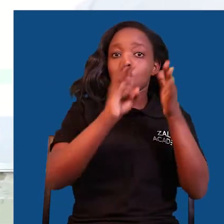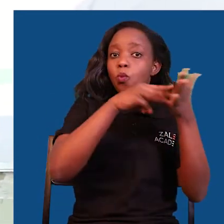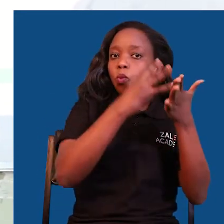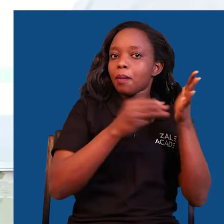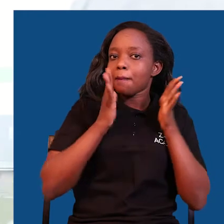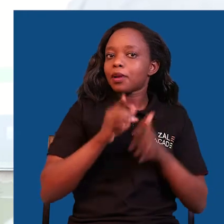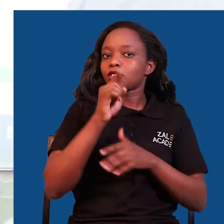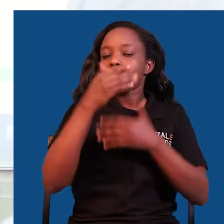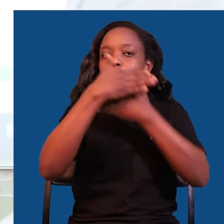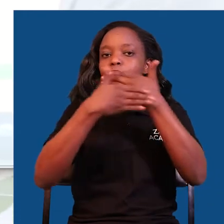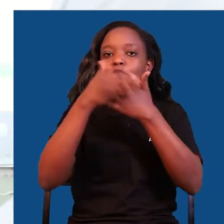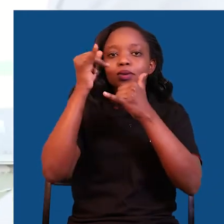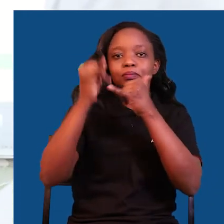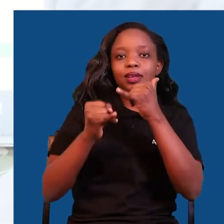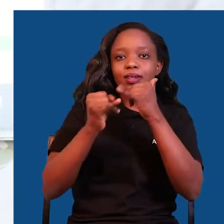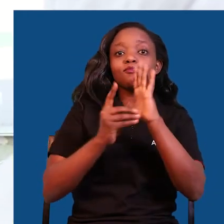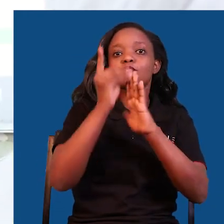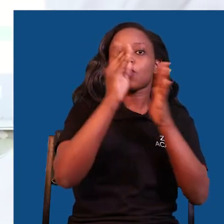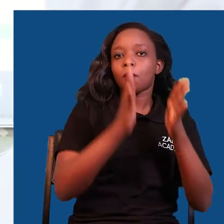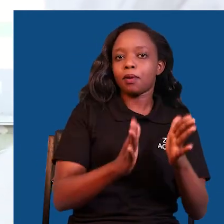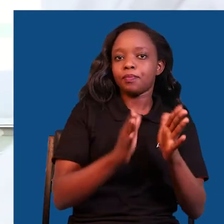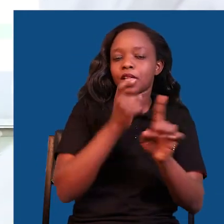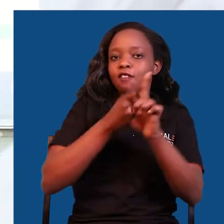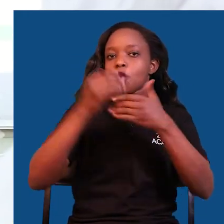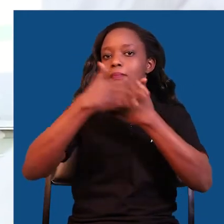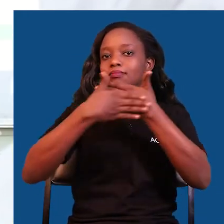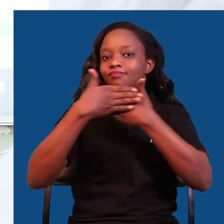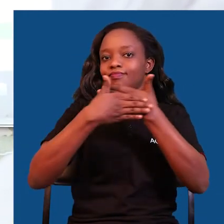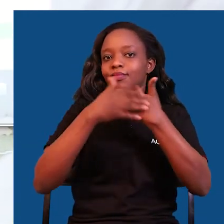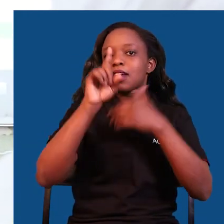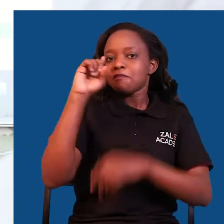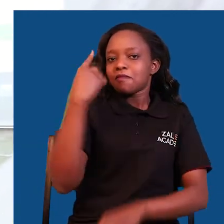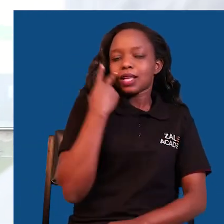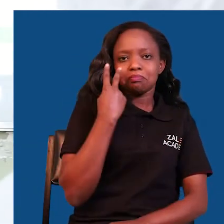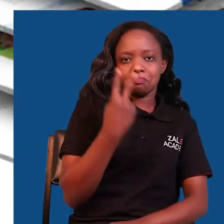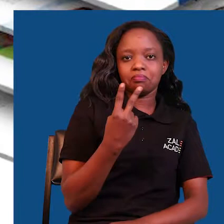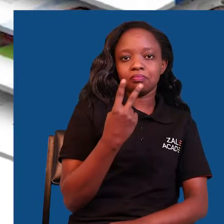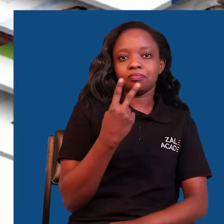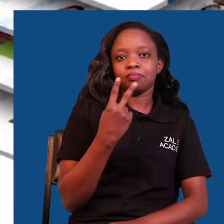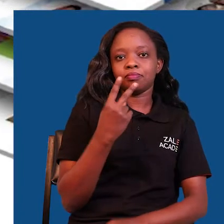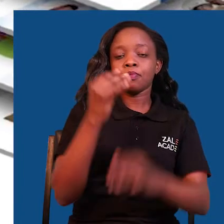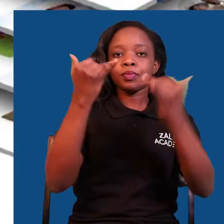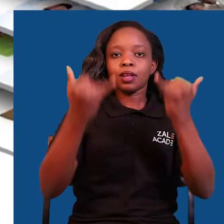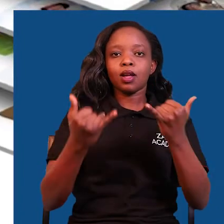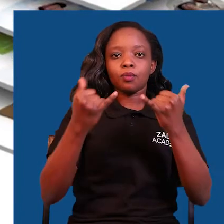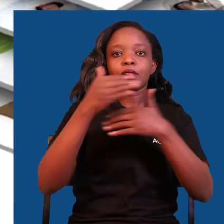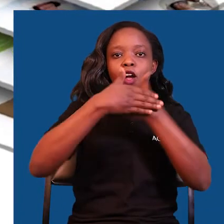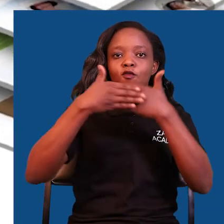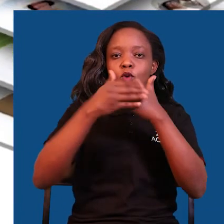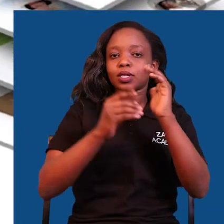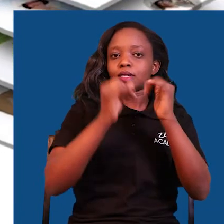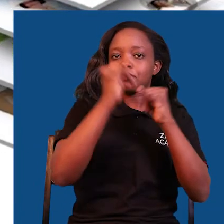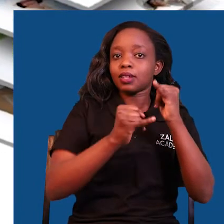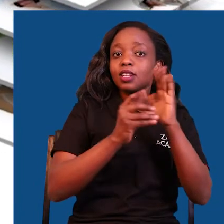development, we call that person a front-end developer. From the word front, it's what the person first sees. Now, a